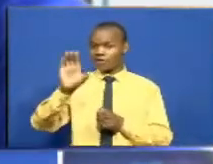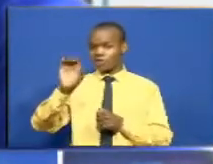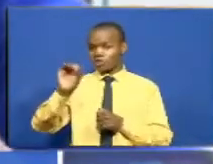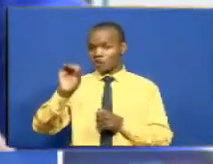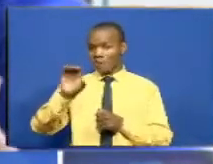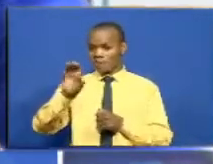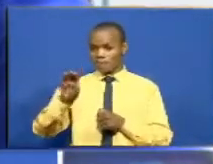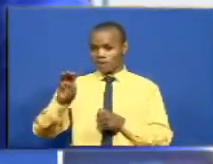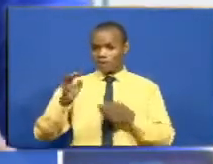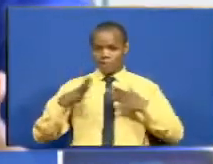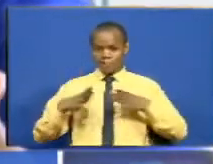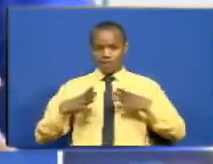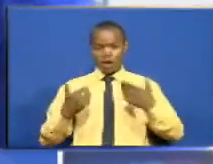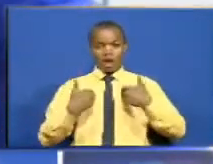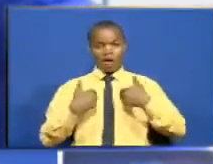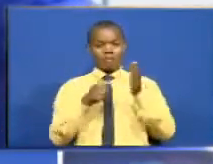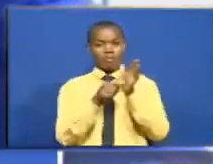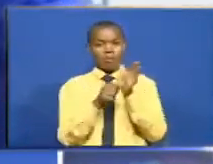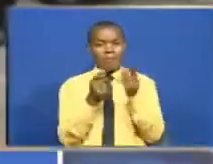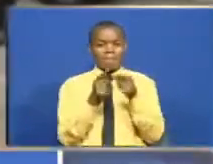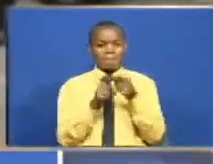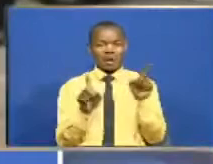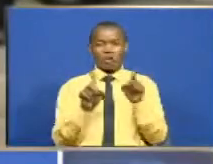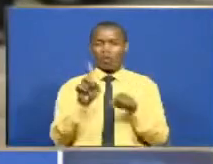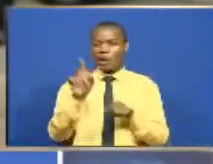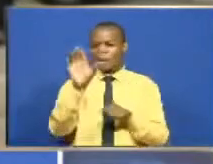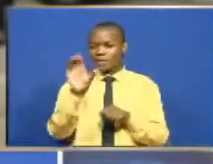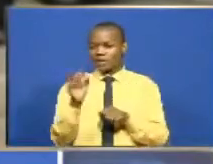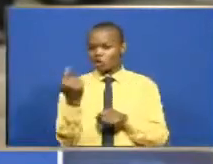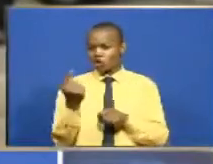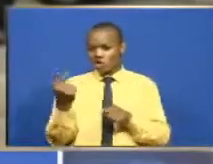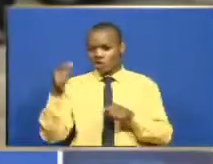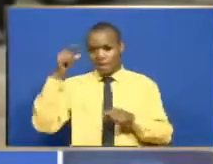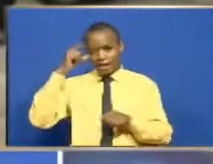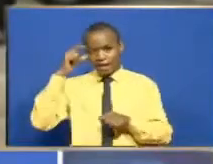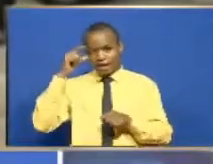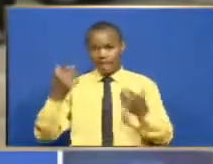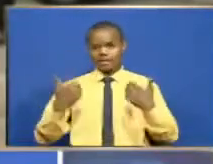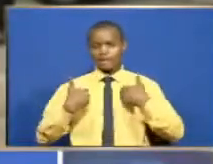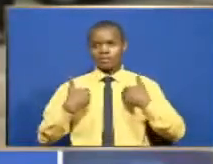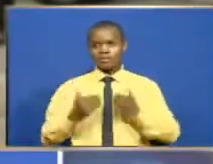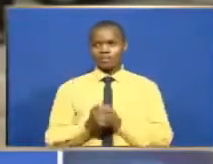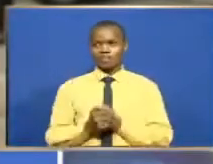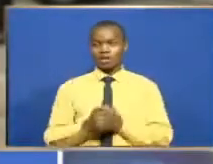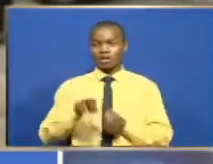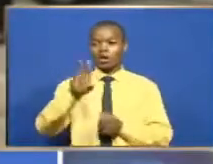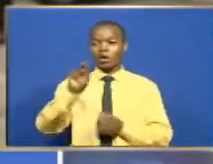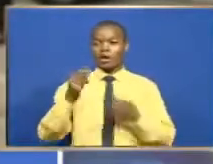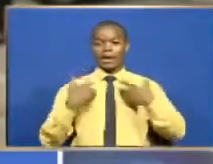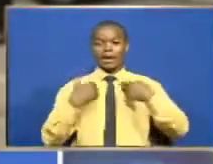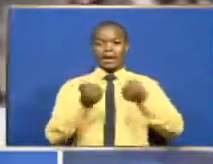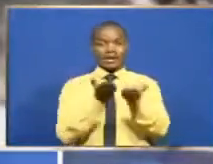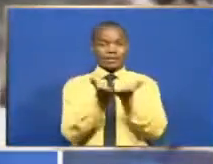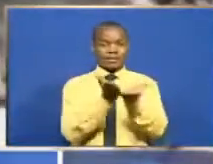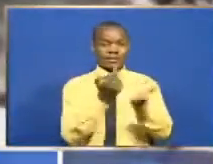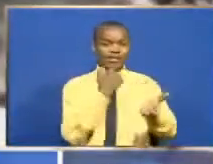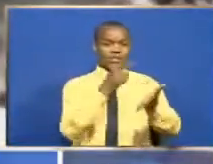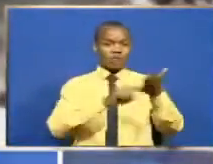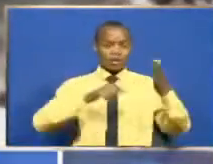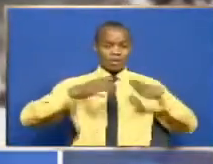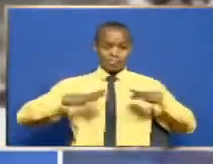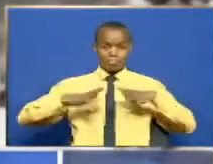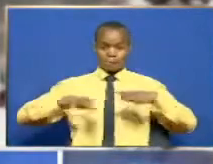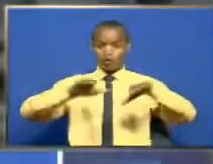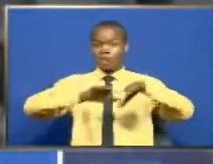have refractive errors, but about 1% of them have glasses. According to a UN health survey, it is estimated that the number of people suffering